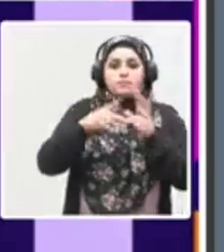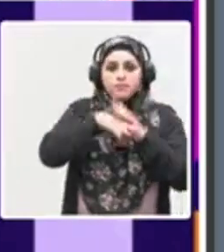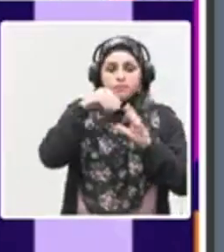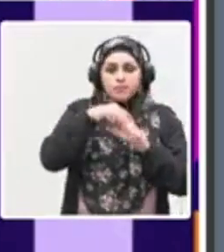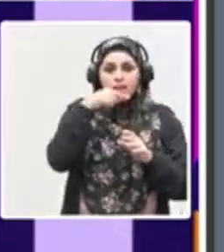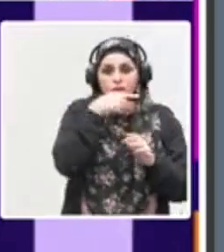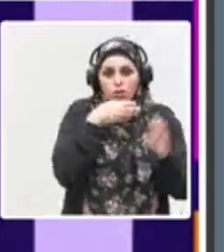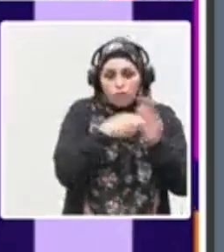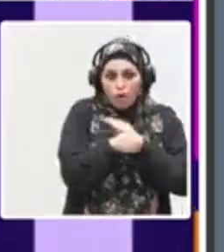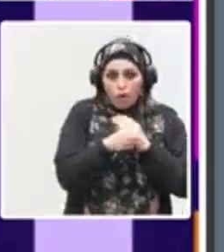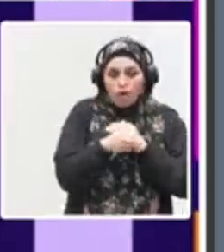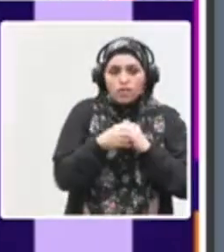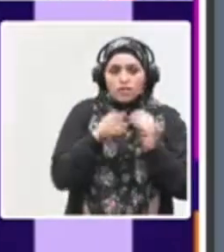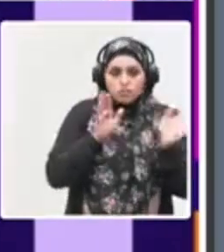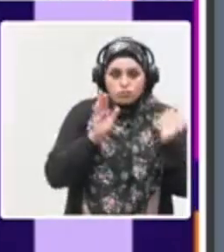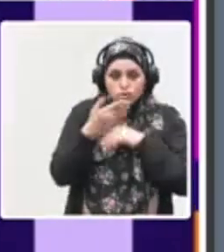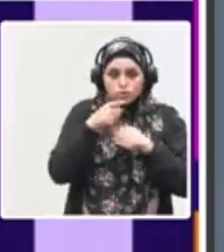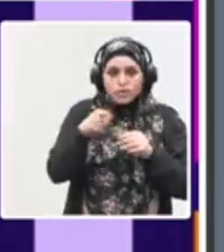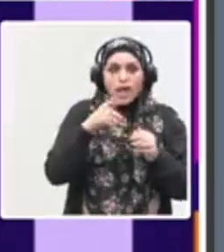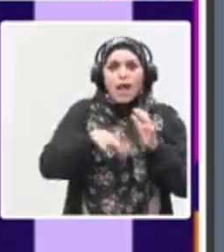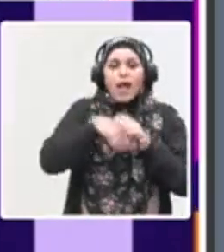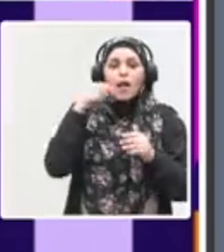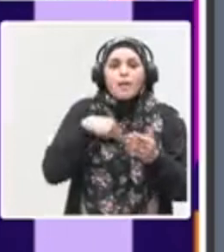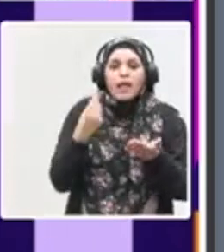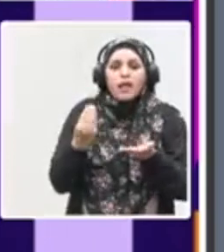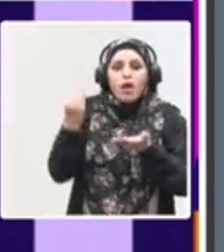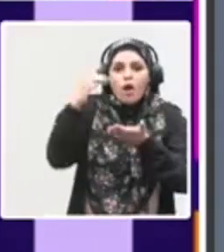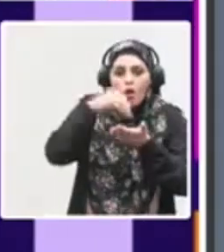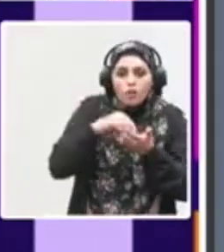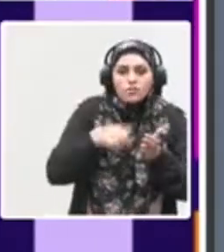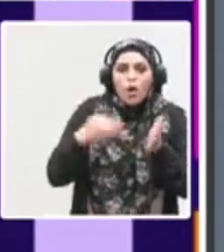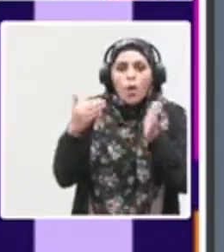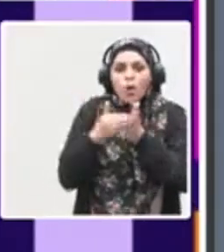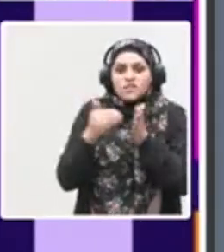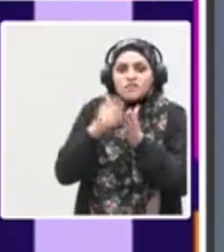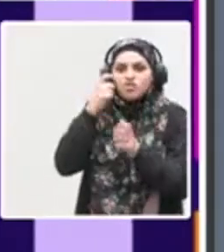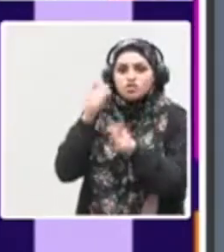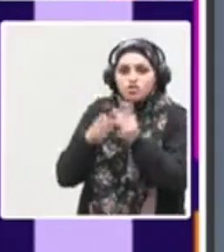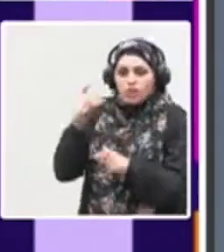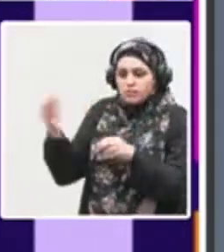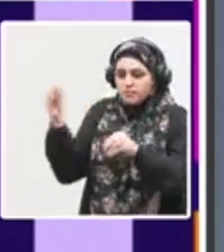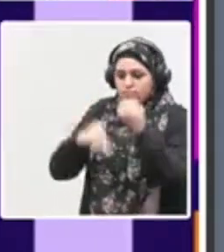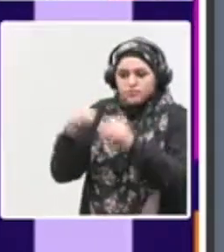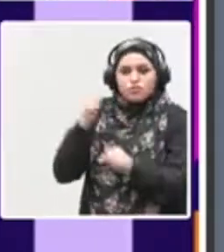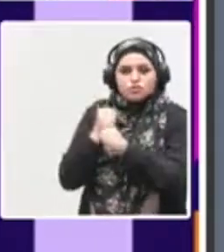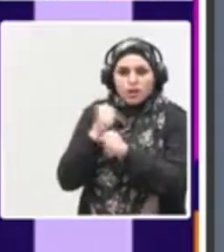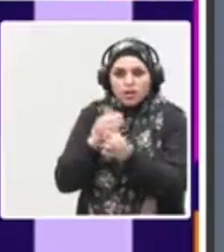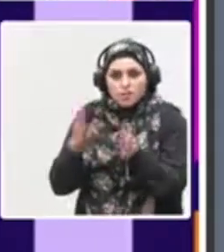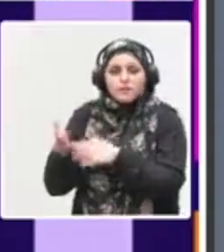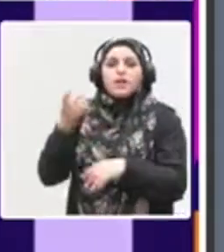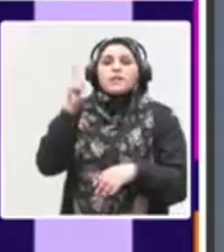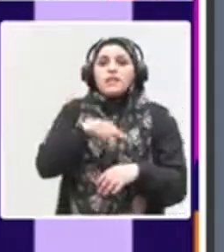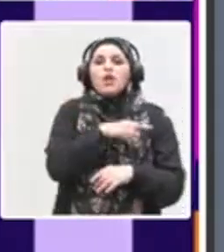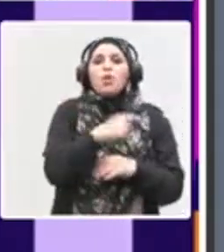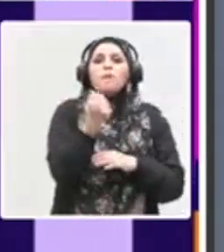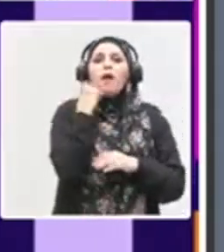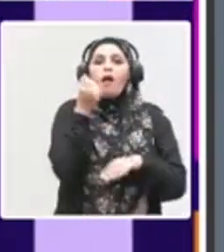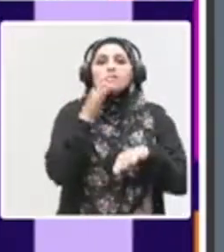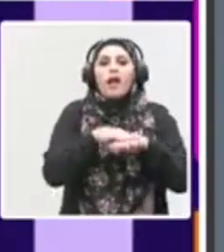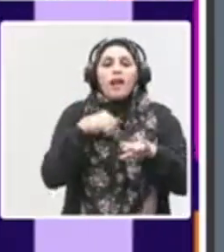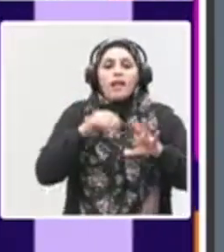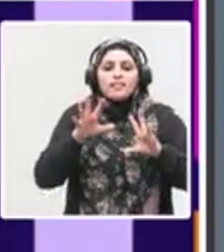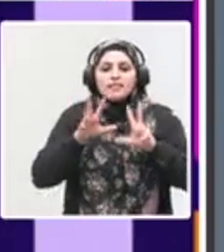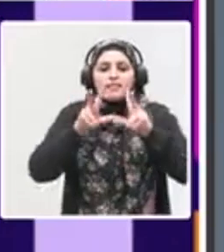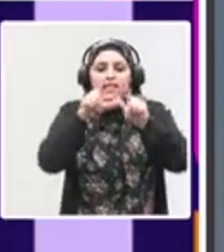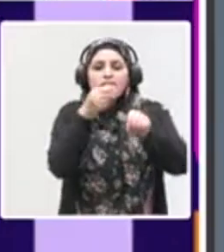They were able to bring revenue into this local community and spend for businesses that are local. This is, as I